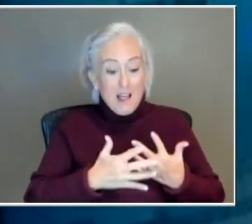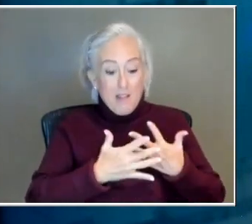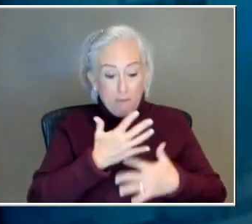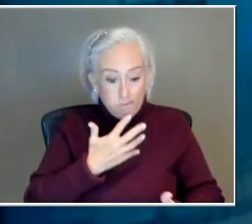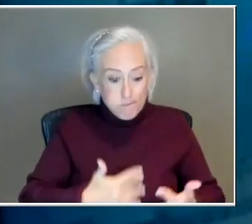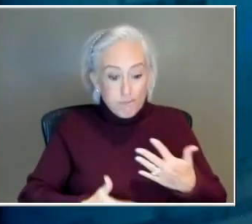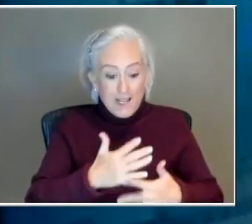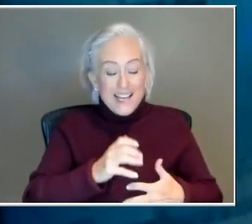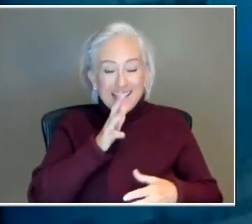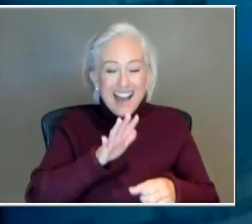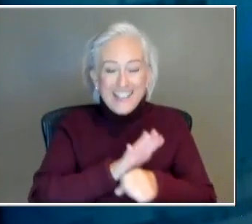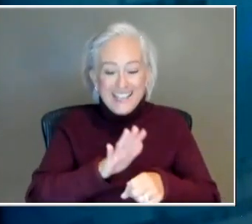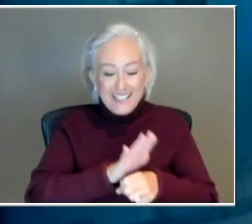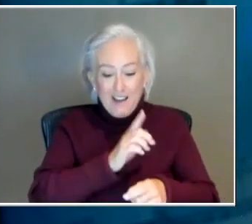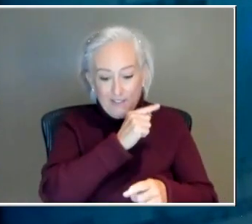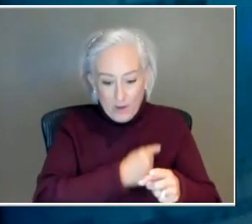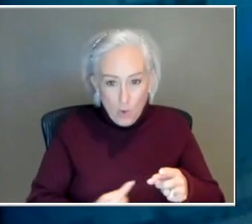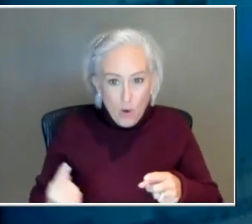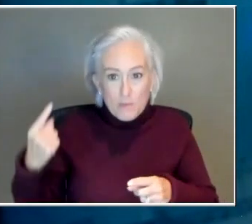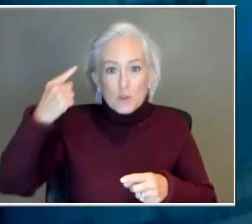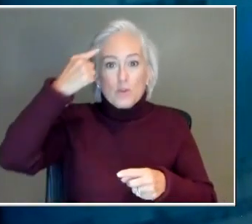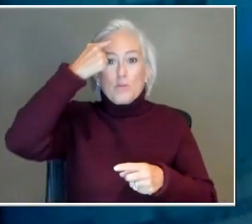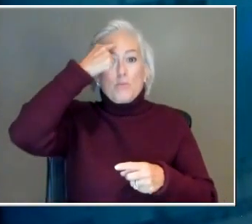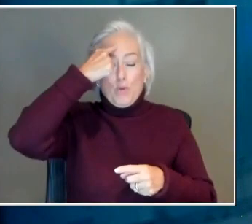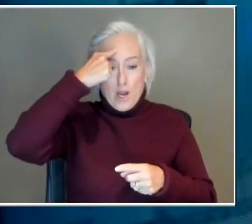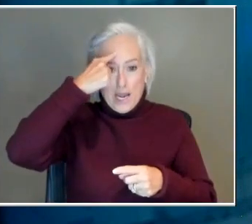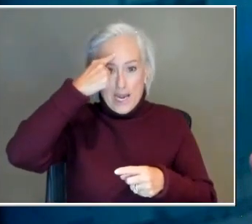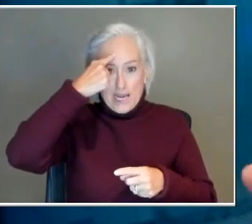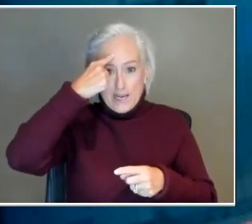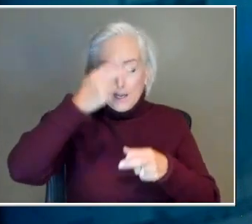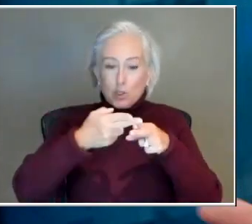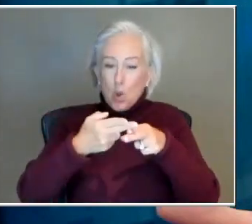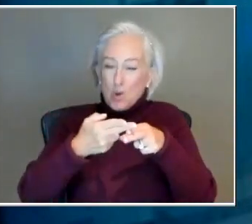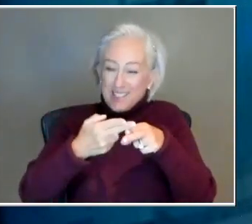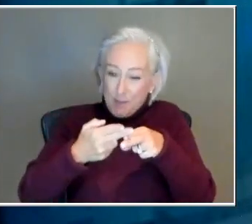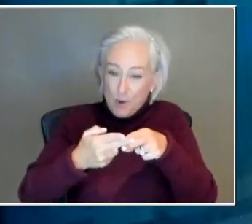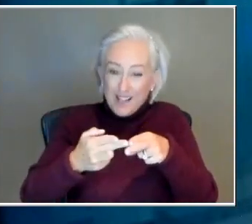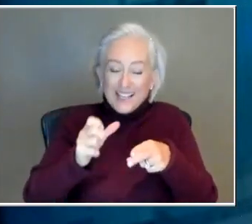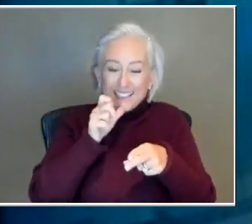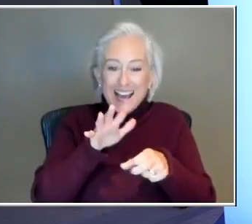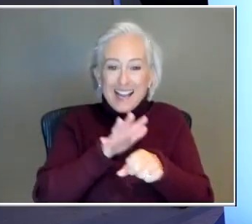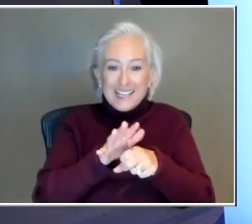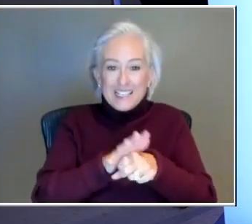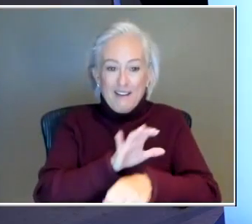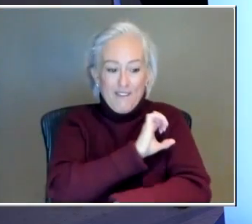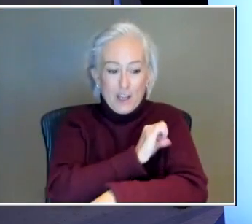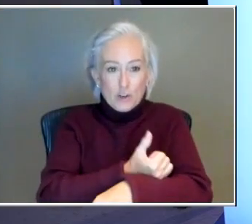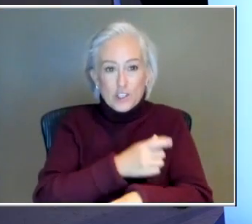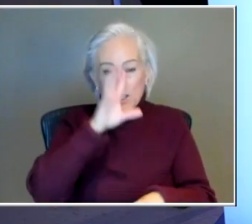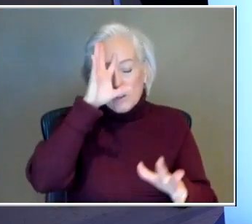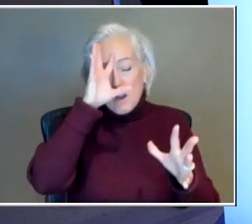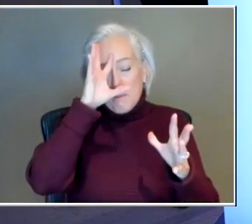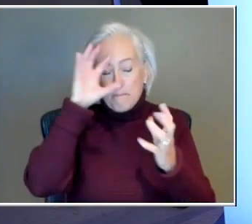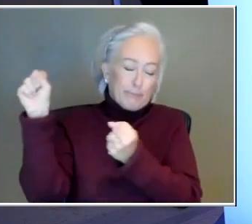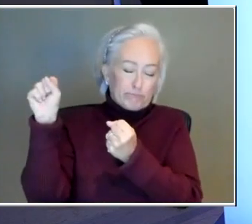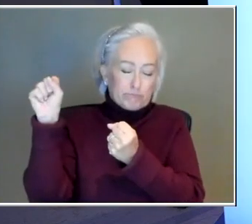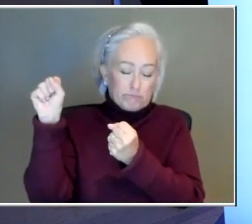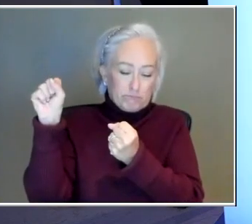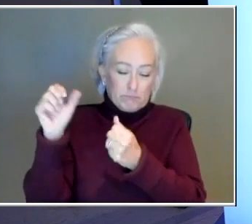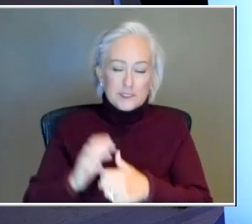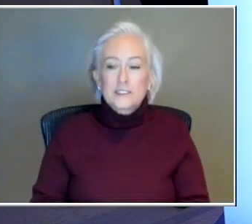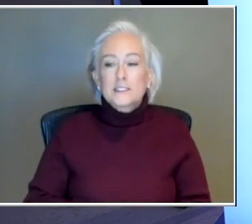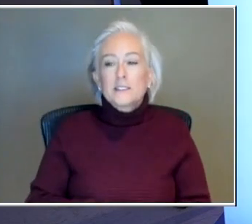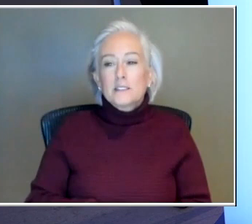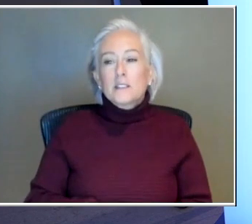just temporarily doesn't have enough energy, and then you lose consciousness. So Yan Liang has a question. Is it possible